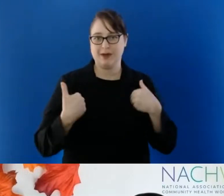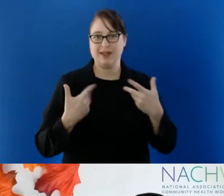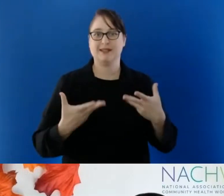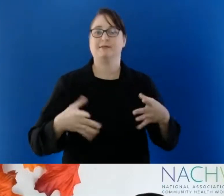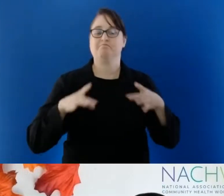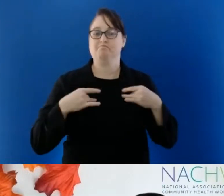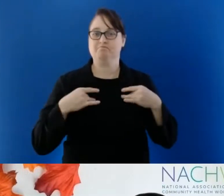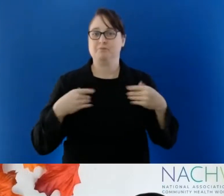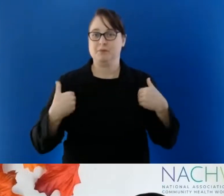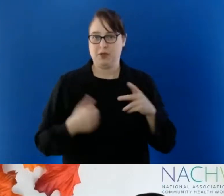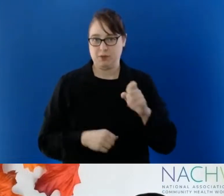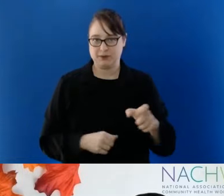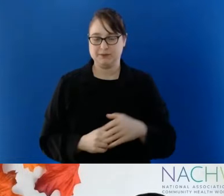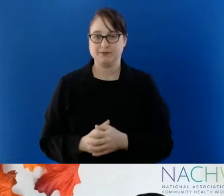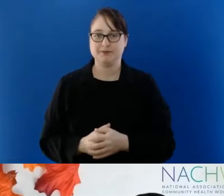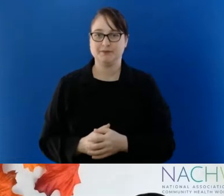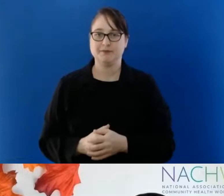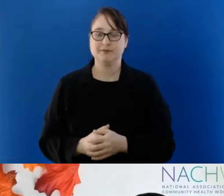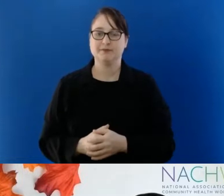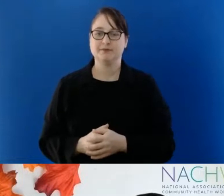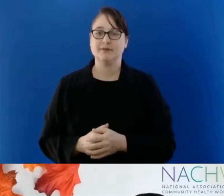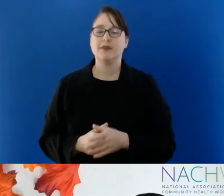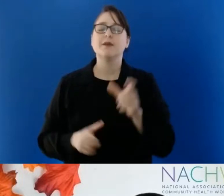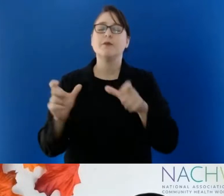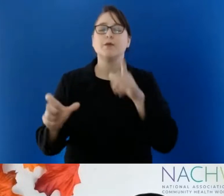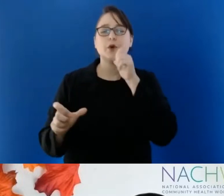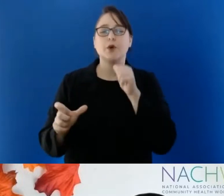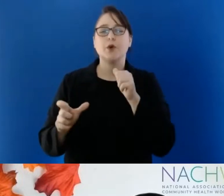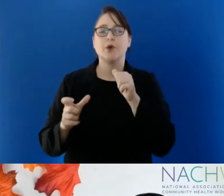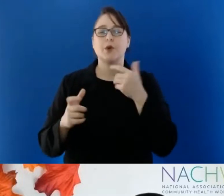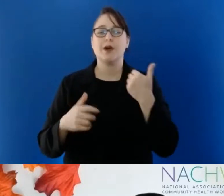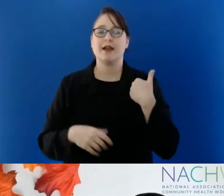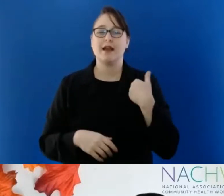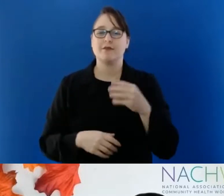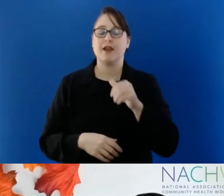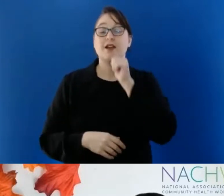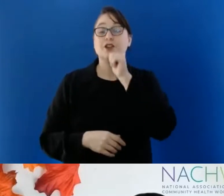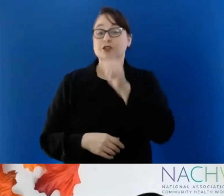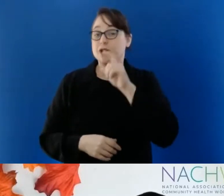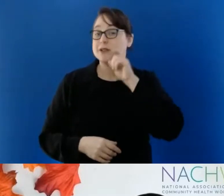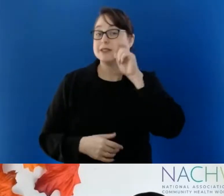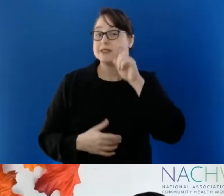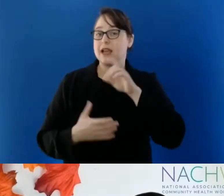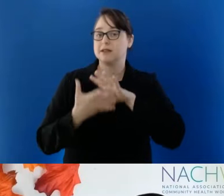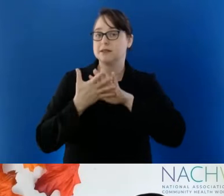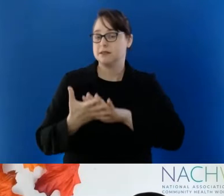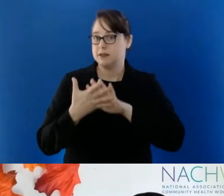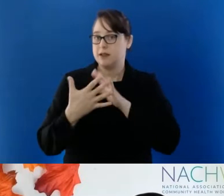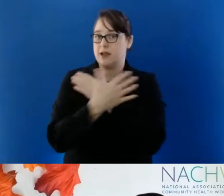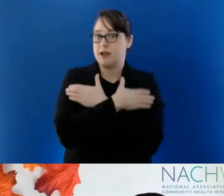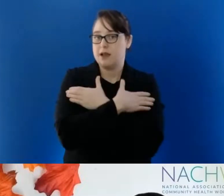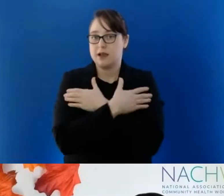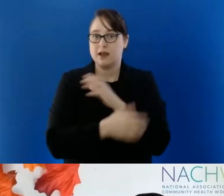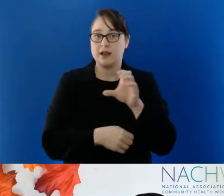So persons who engage in non-sex cuddle parties with extended skin-to-skin contact would be at risk and should get vaccinated, yes. So when you talk about some of these